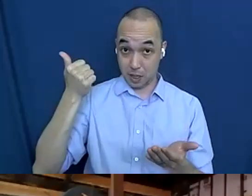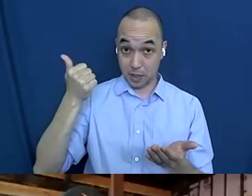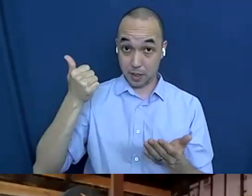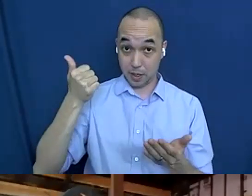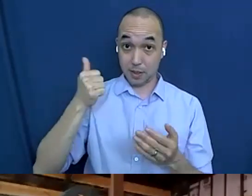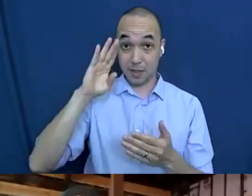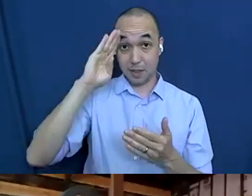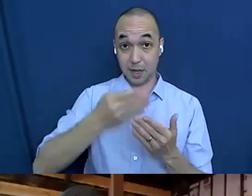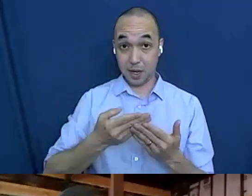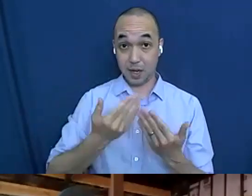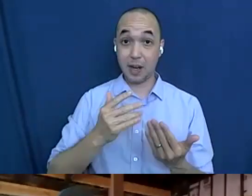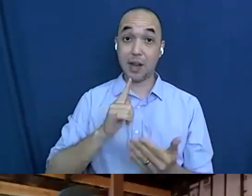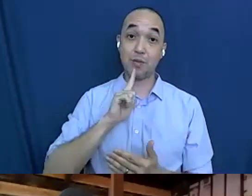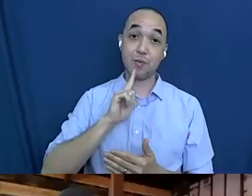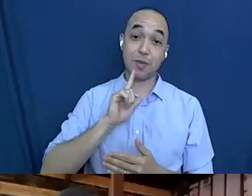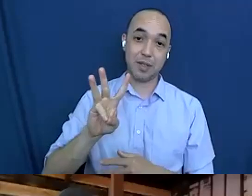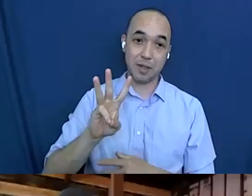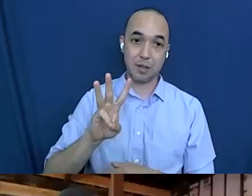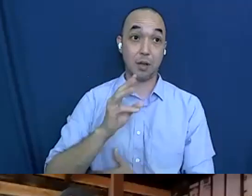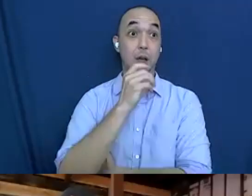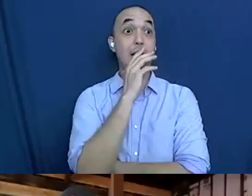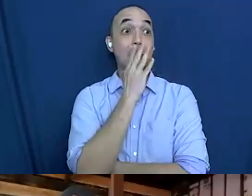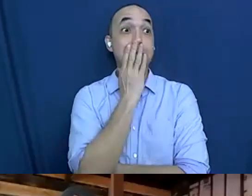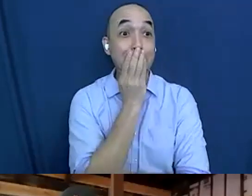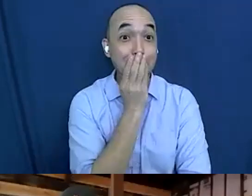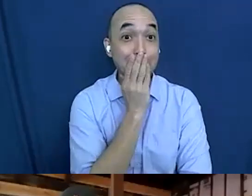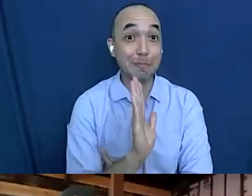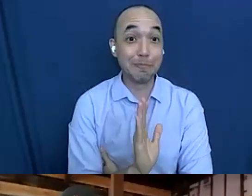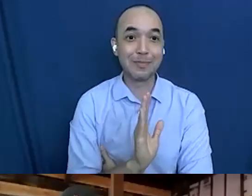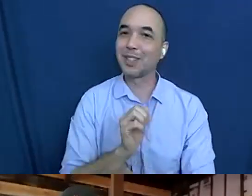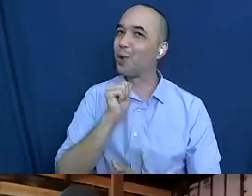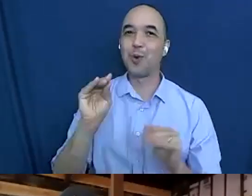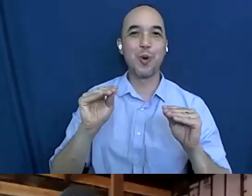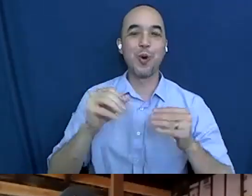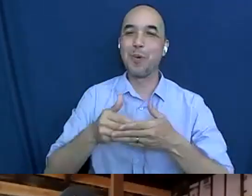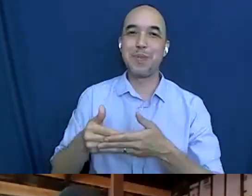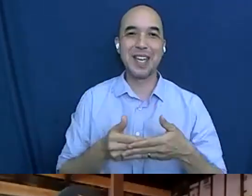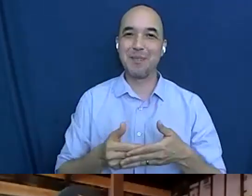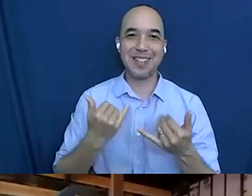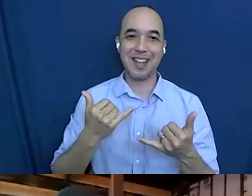is 26. Oh. No little babies anymore. I have